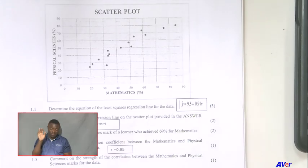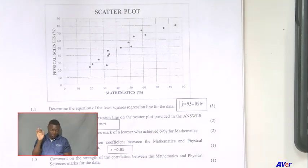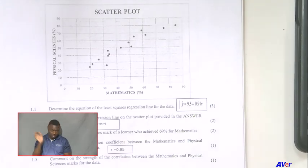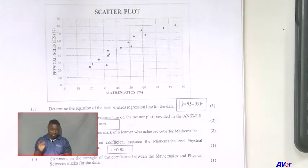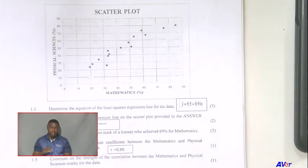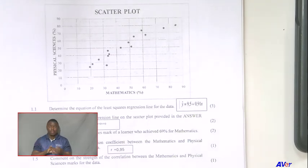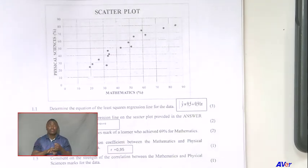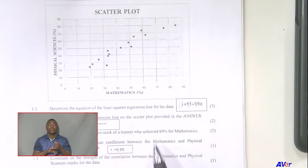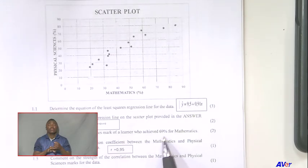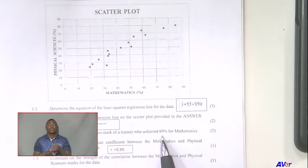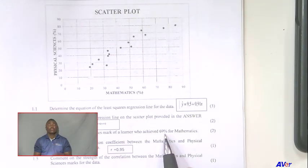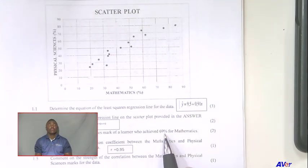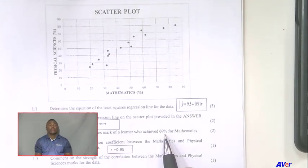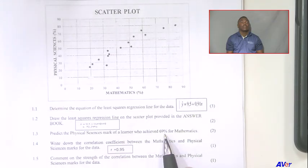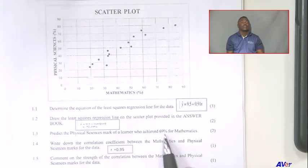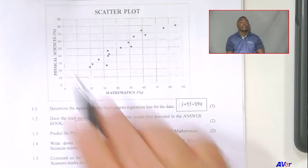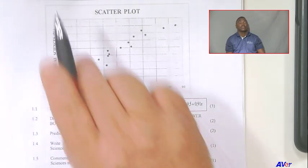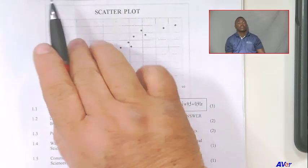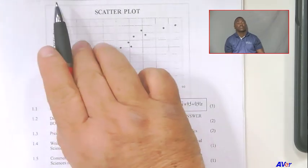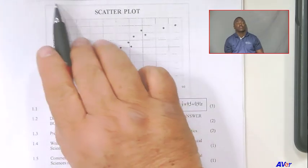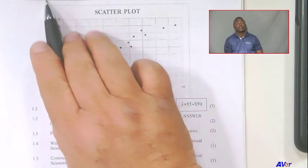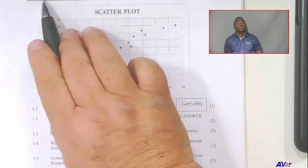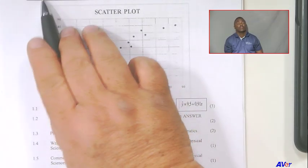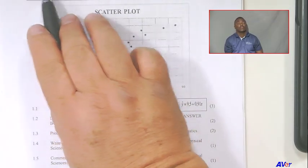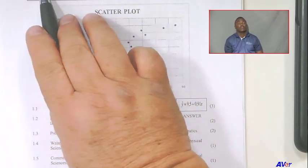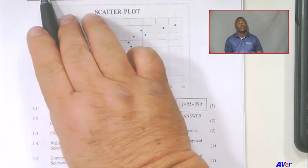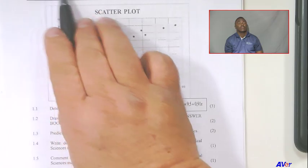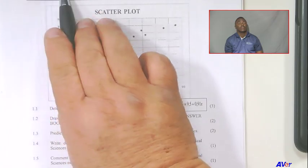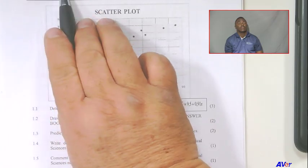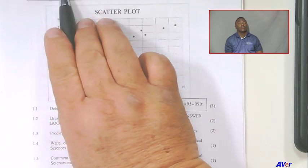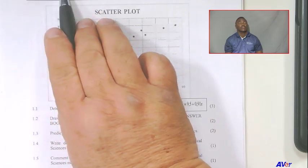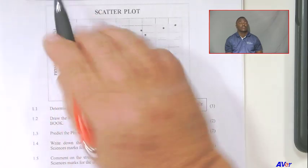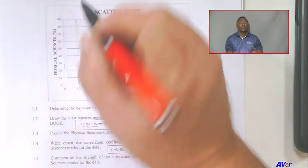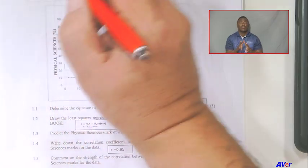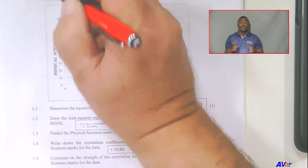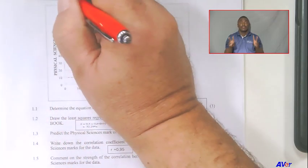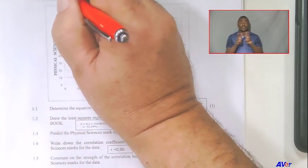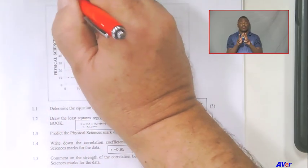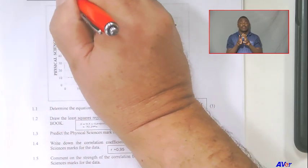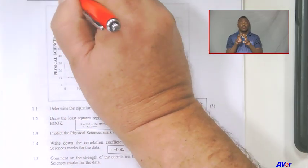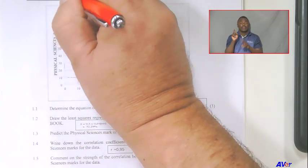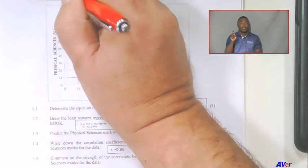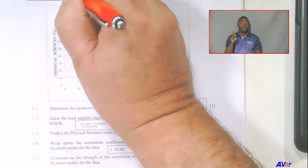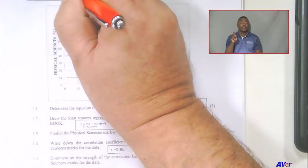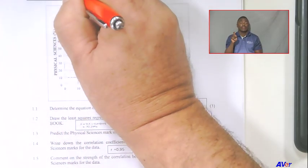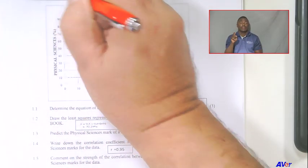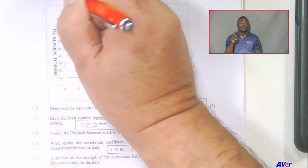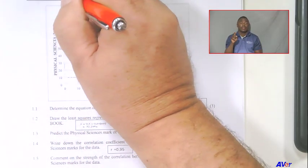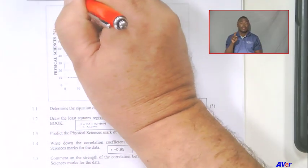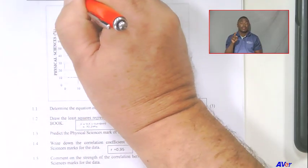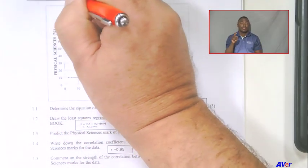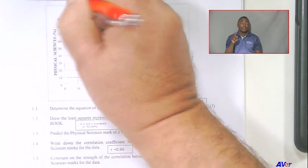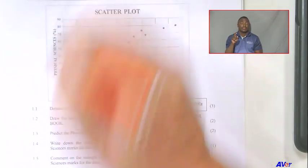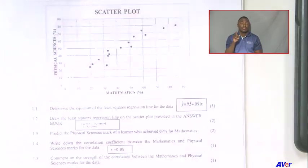So people, maths is an x value, correct? The first row is x,